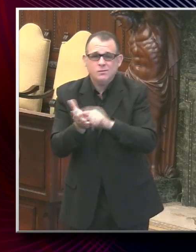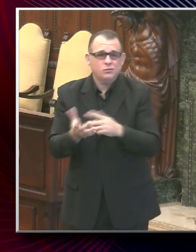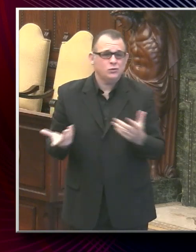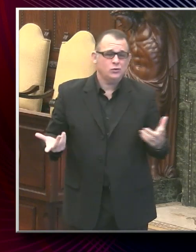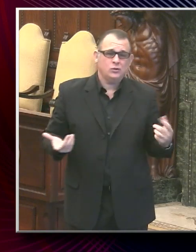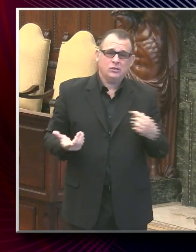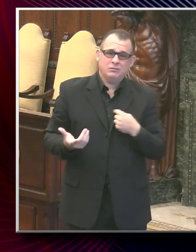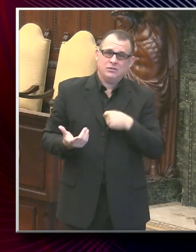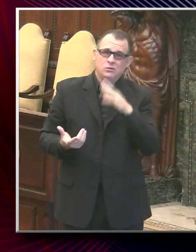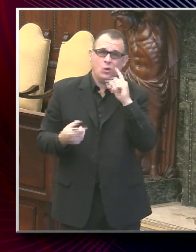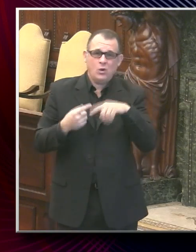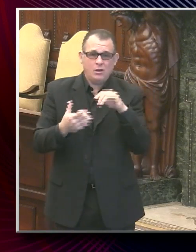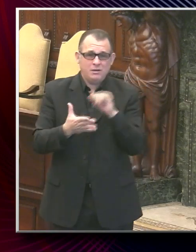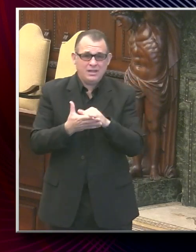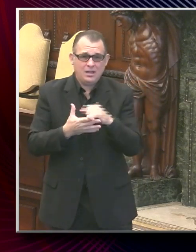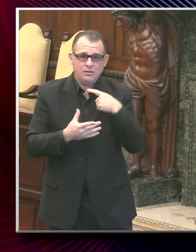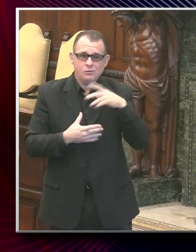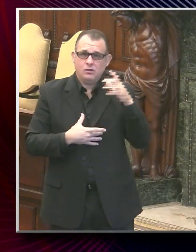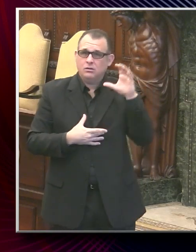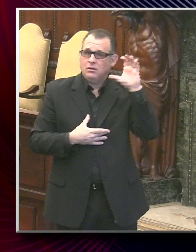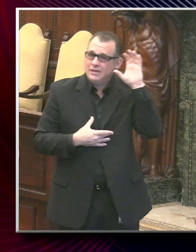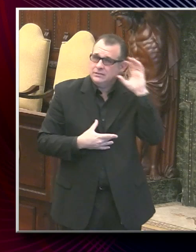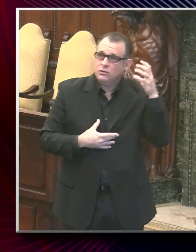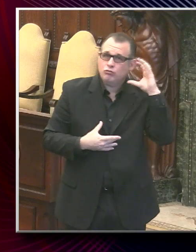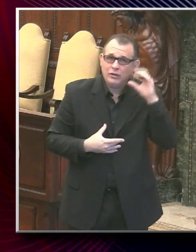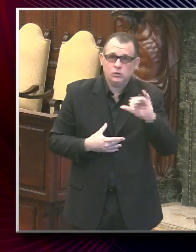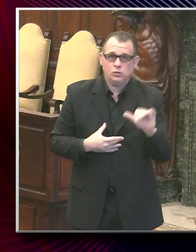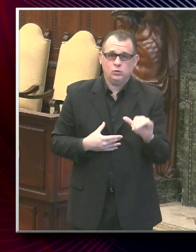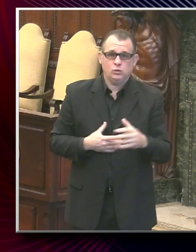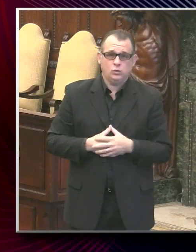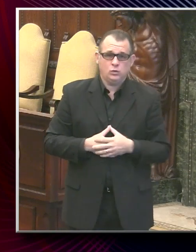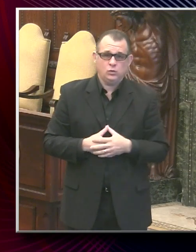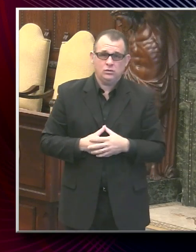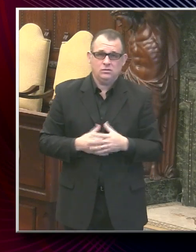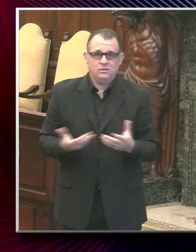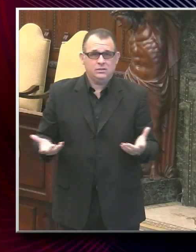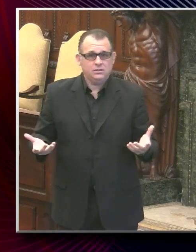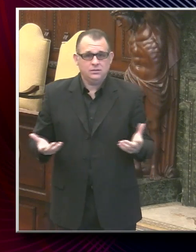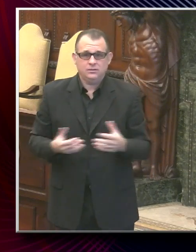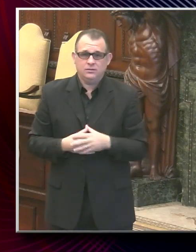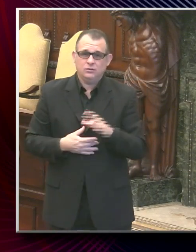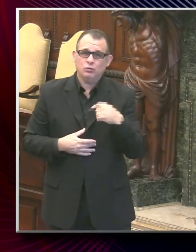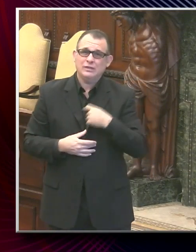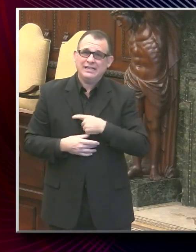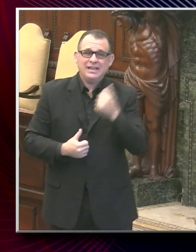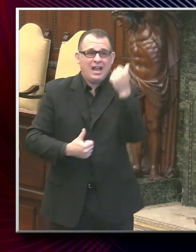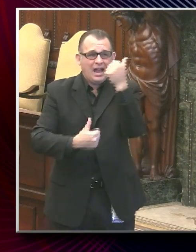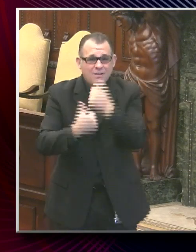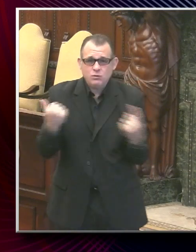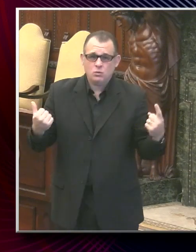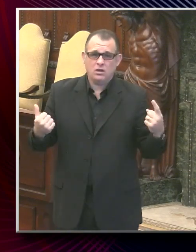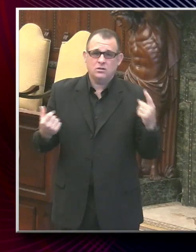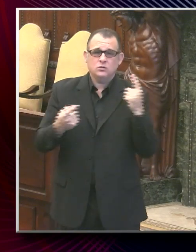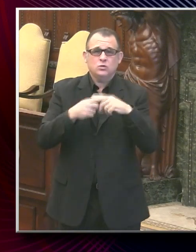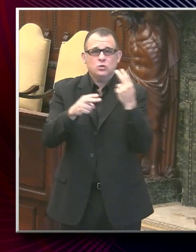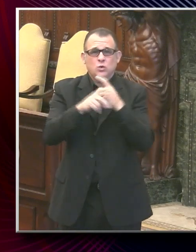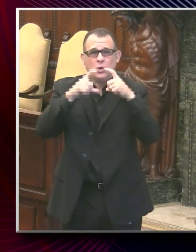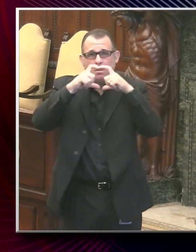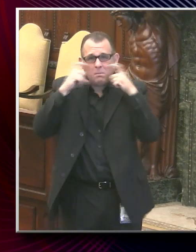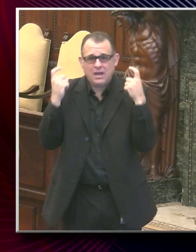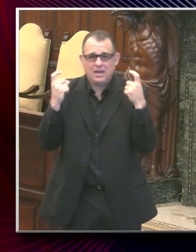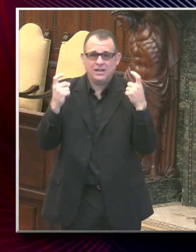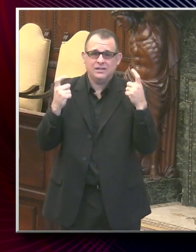radio. The key message to everyone is to avoid a major shutdown. We need everyone to use masks when they're around